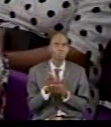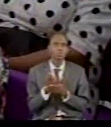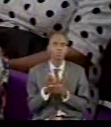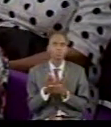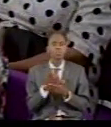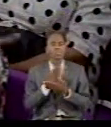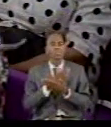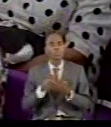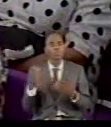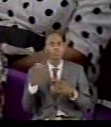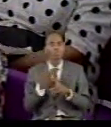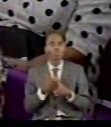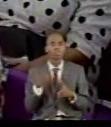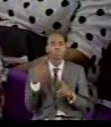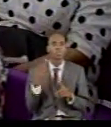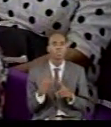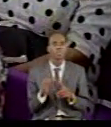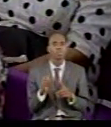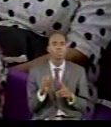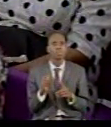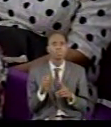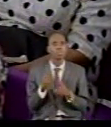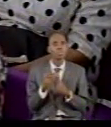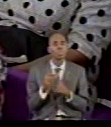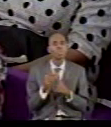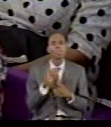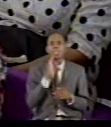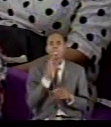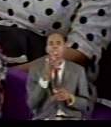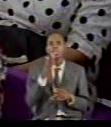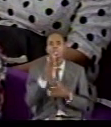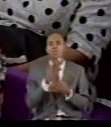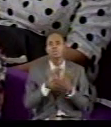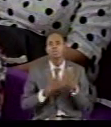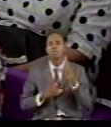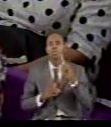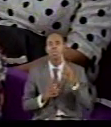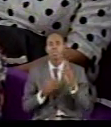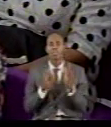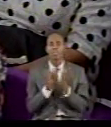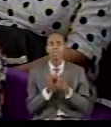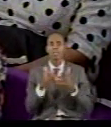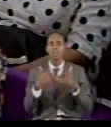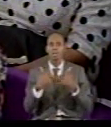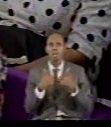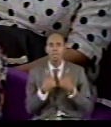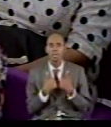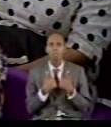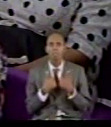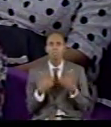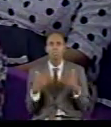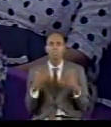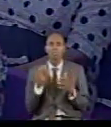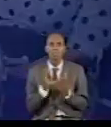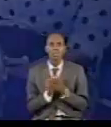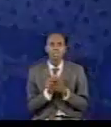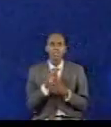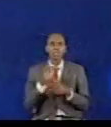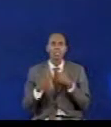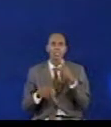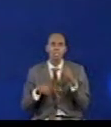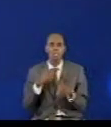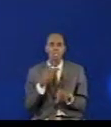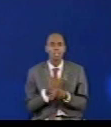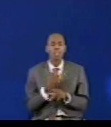away from the faith. Is there somebody that has such an